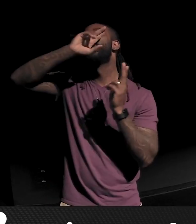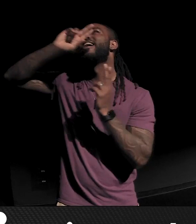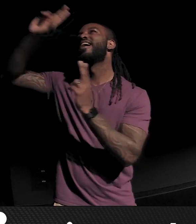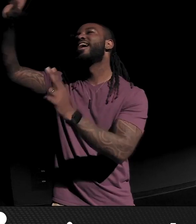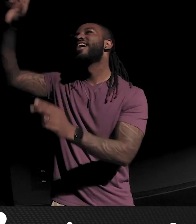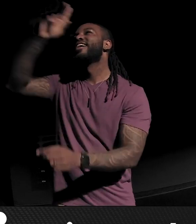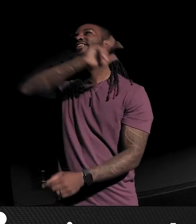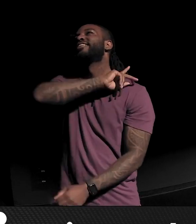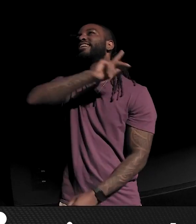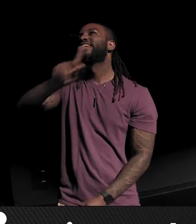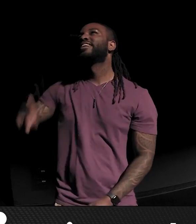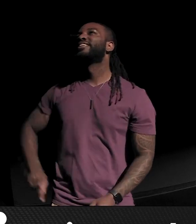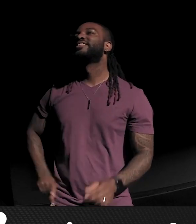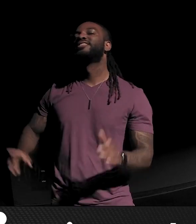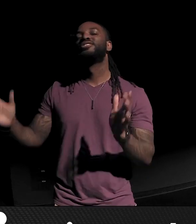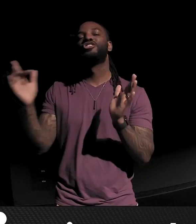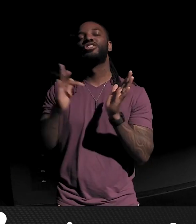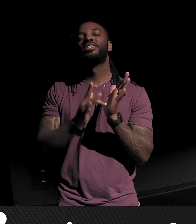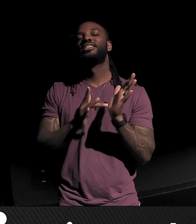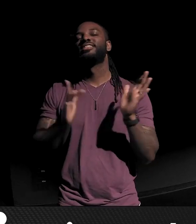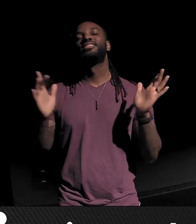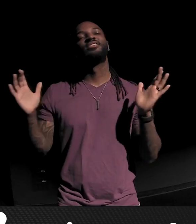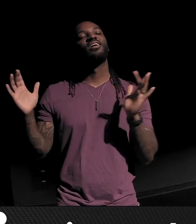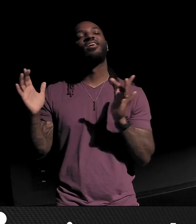Oh, hail, King